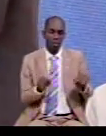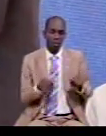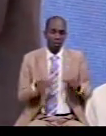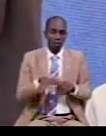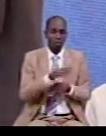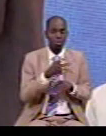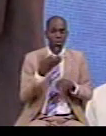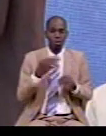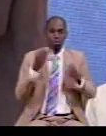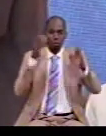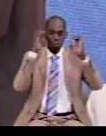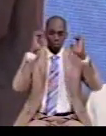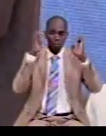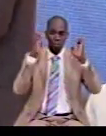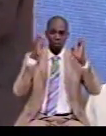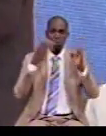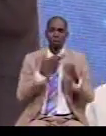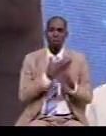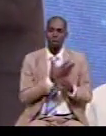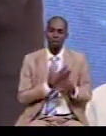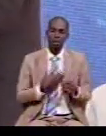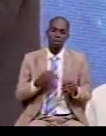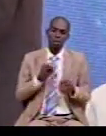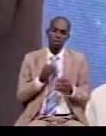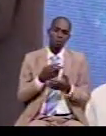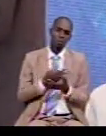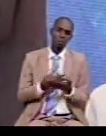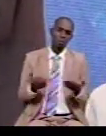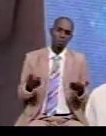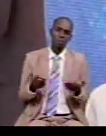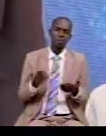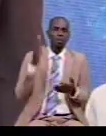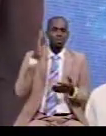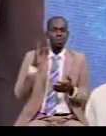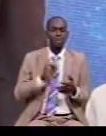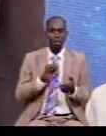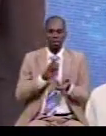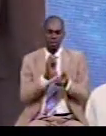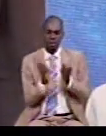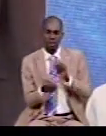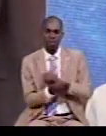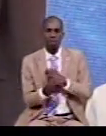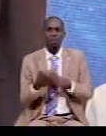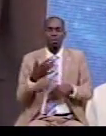I change my field or continue to persist in the same area?